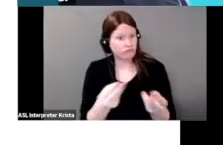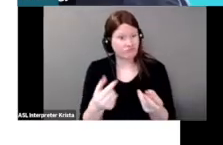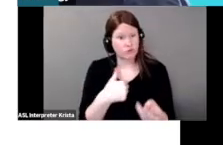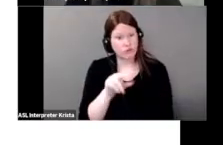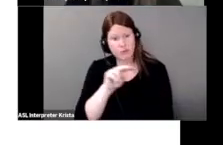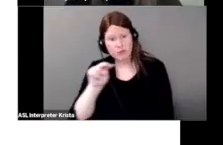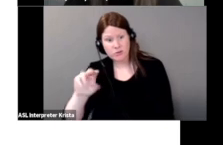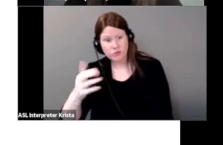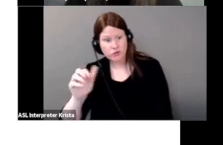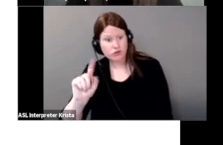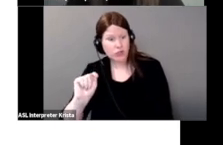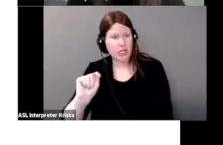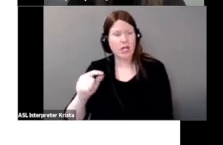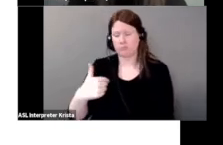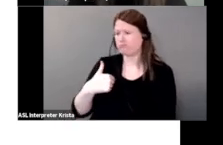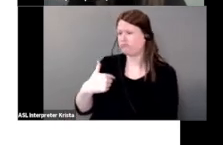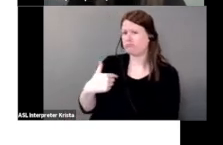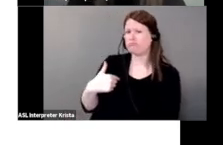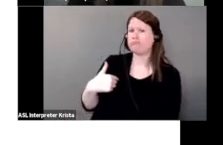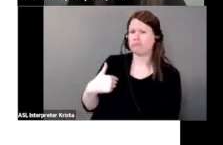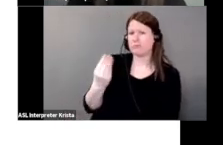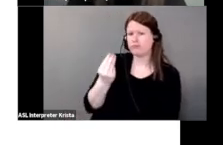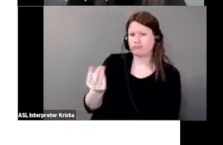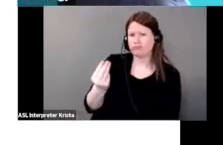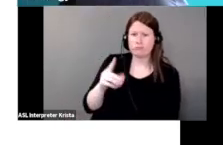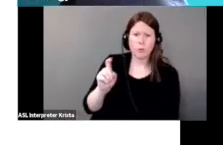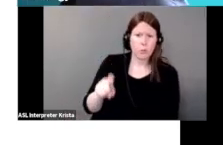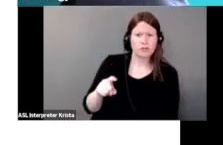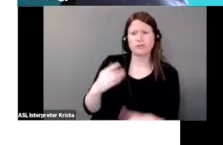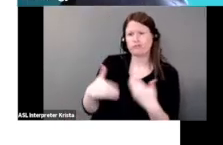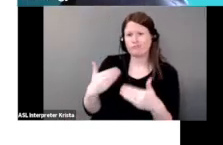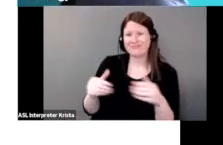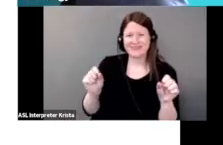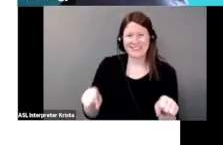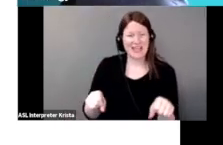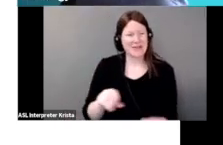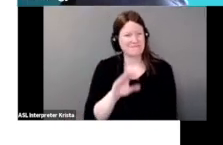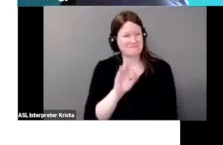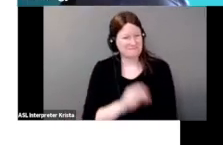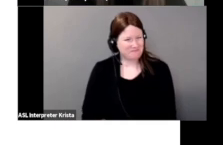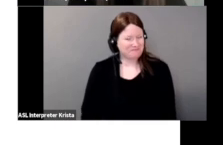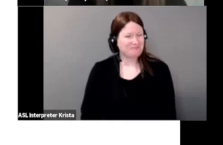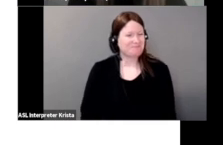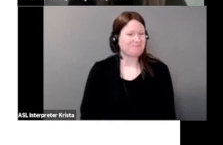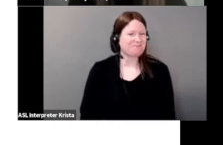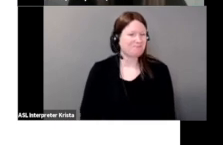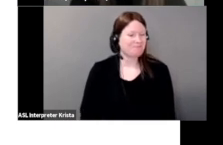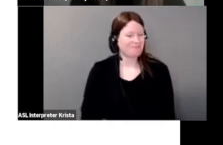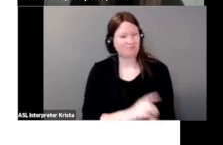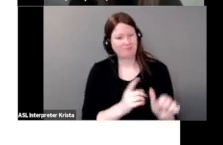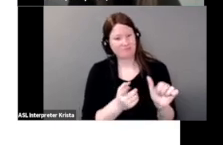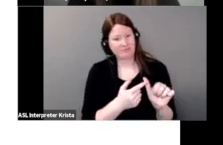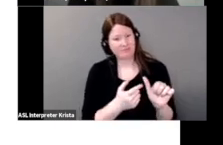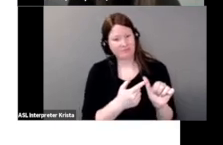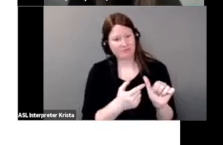well? I can curate it for you, no problem. Great, okay. Awesome. So our first question, which I